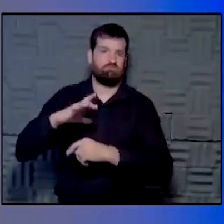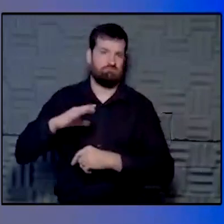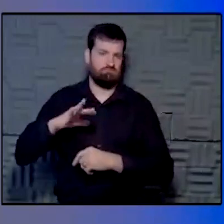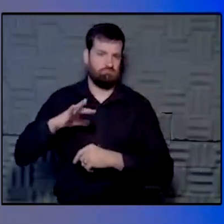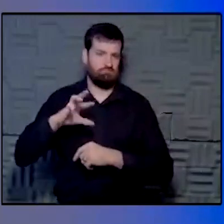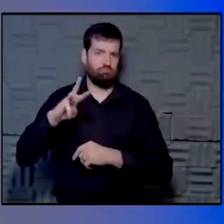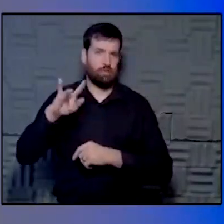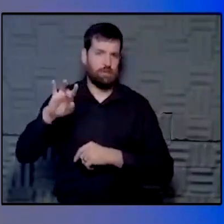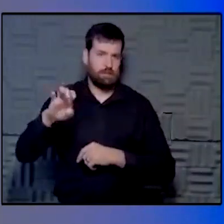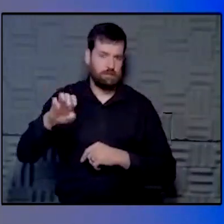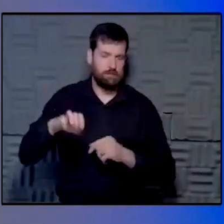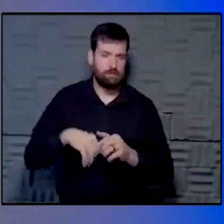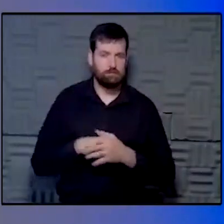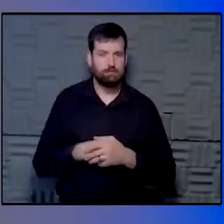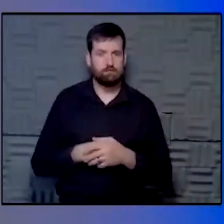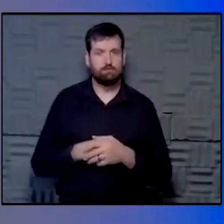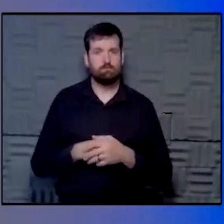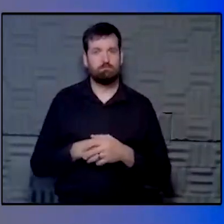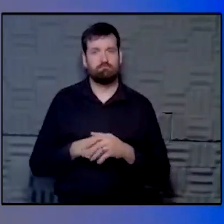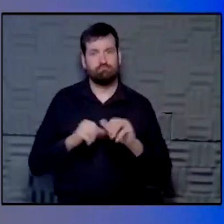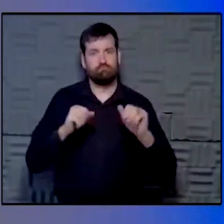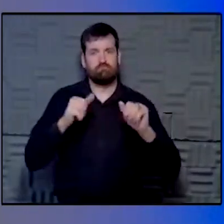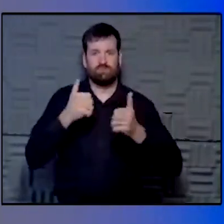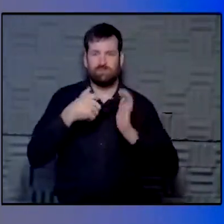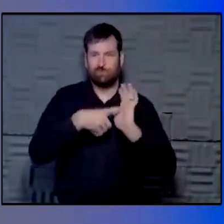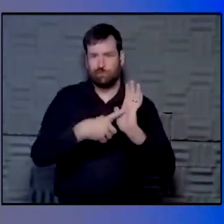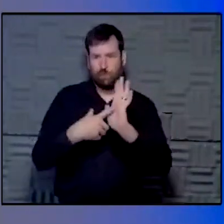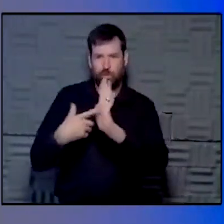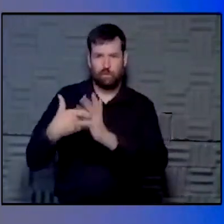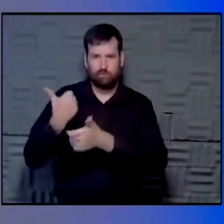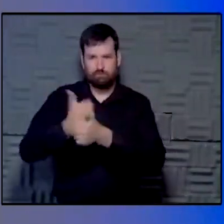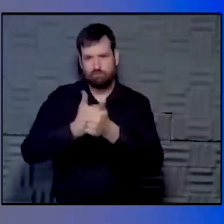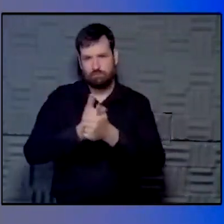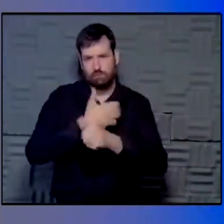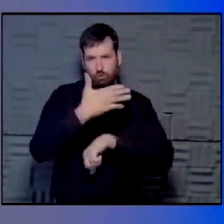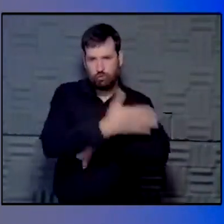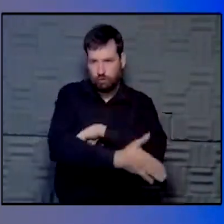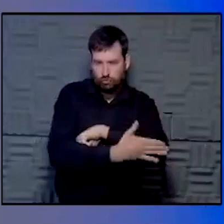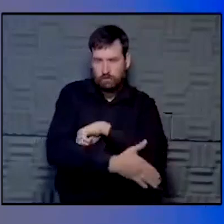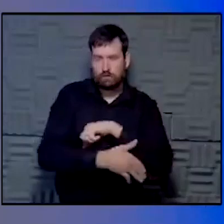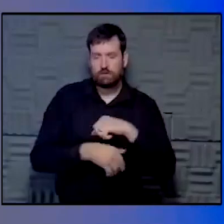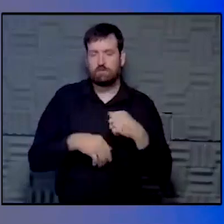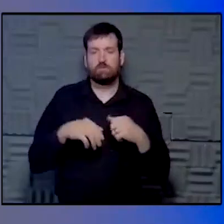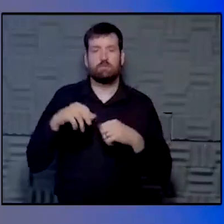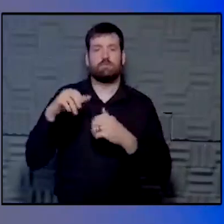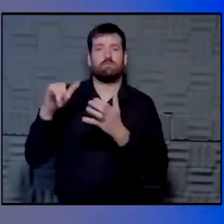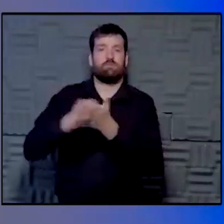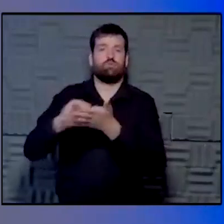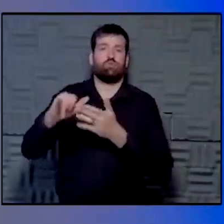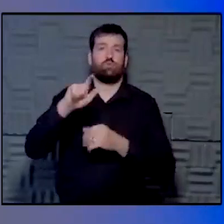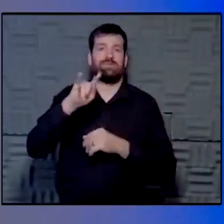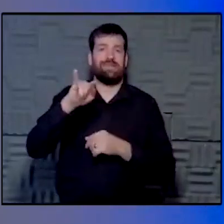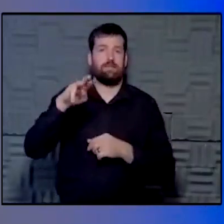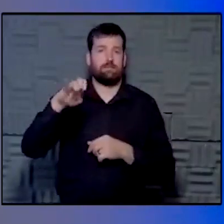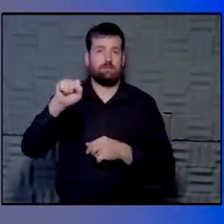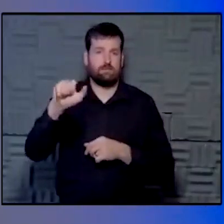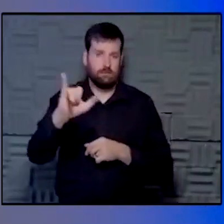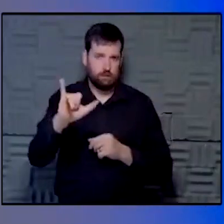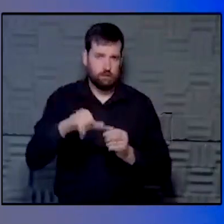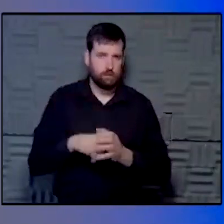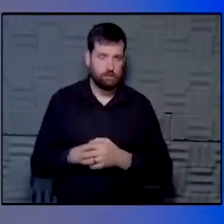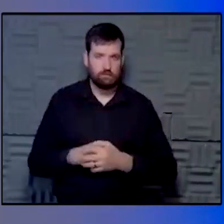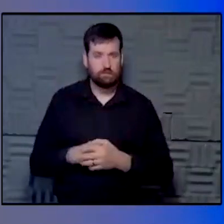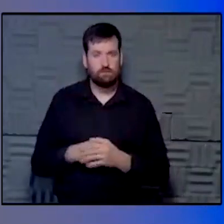website where you display by countries what the vaccine rate is, in the New York Times as well, and